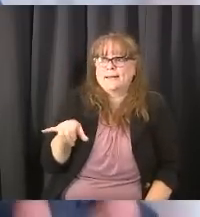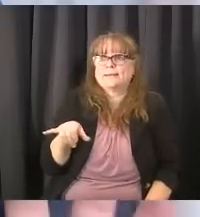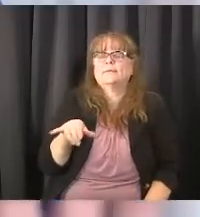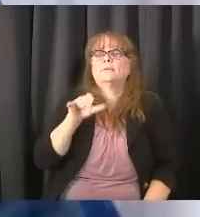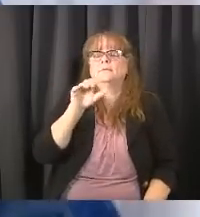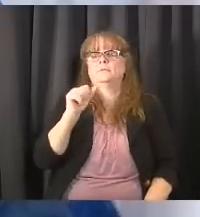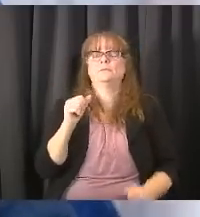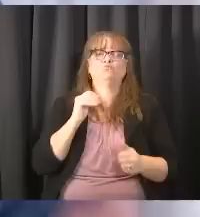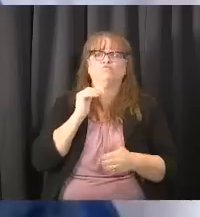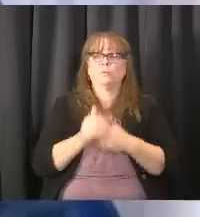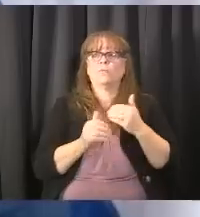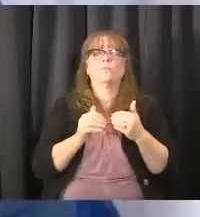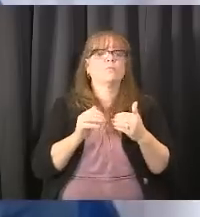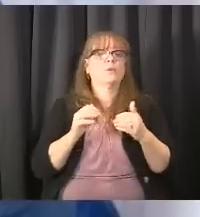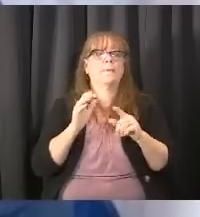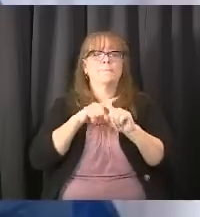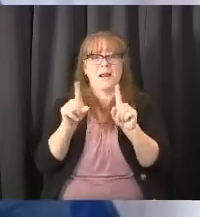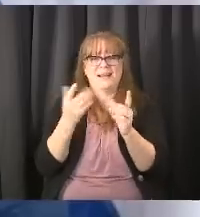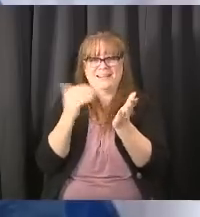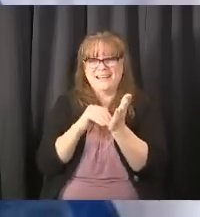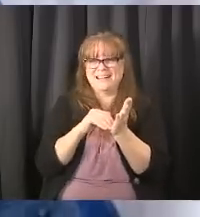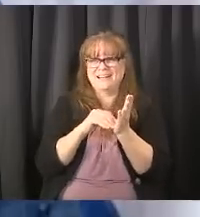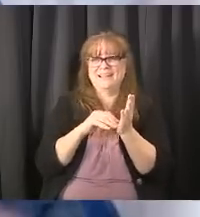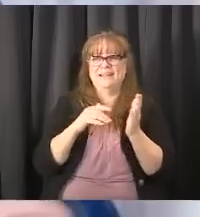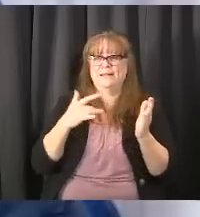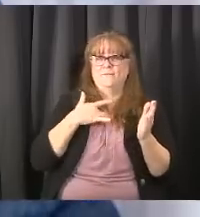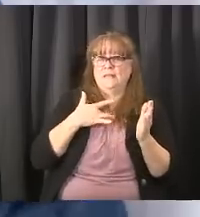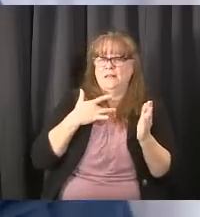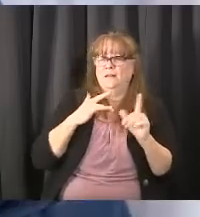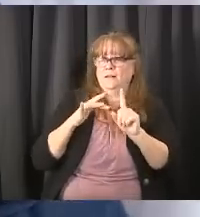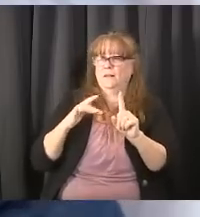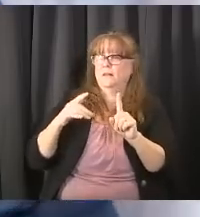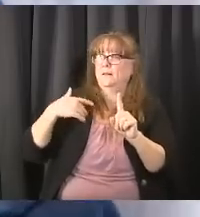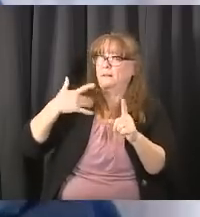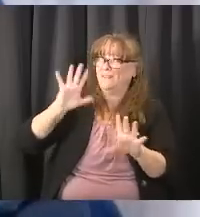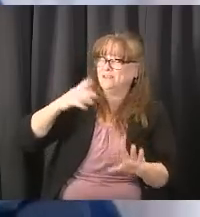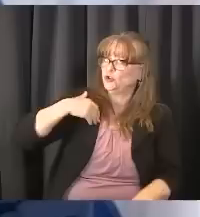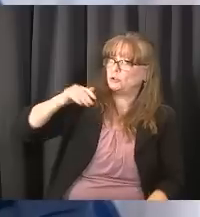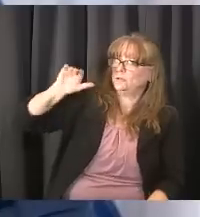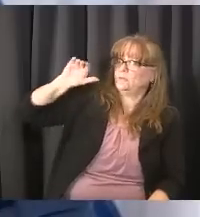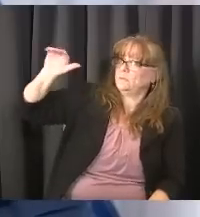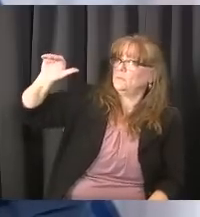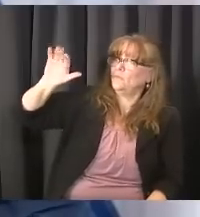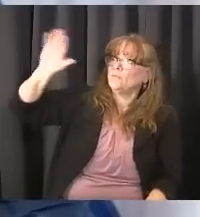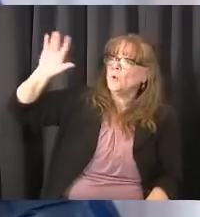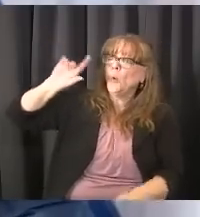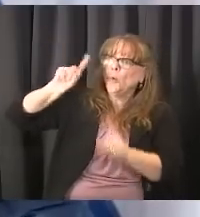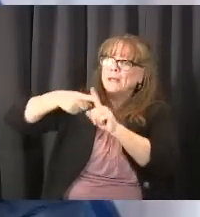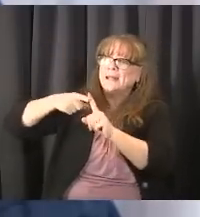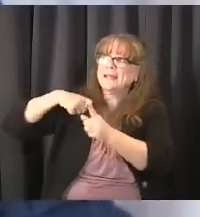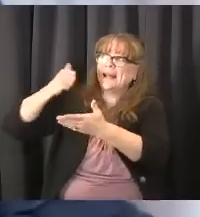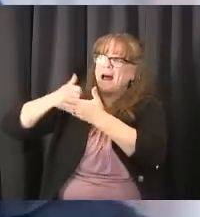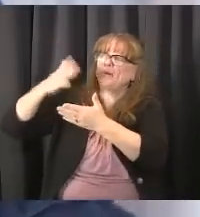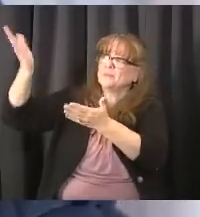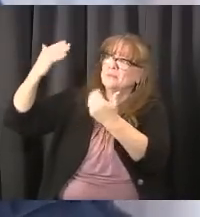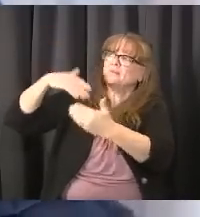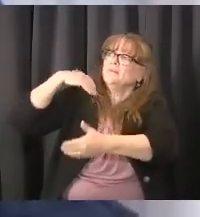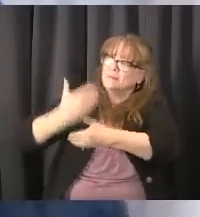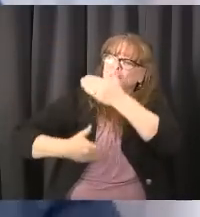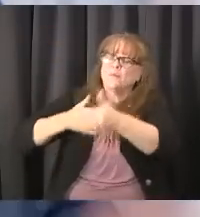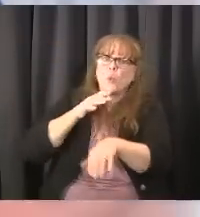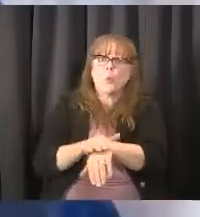which is saying, what do you need to get it done quicker? CVS and Walgreens. We'll help. We're there. Do you need coordination? Do you need nurses? What do you